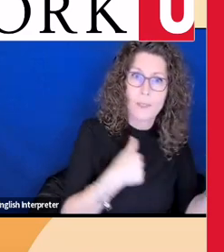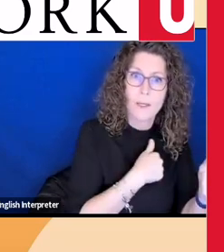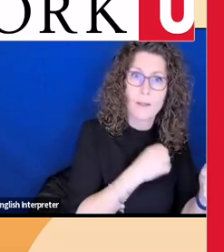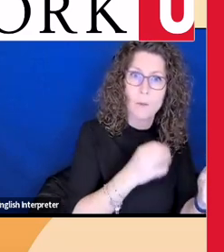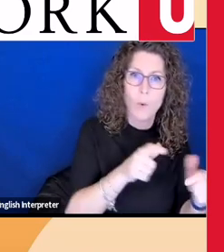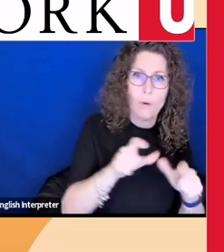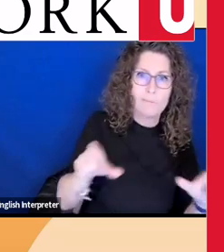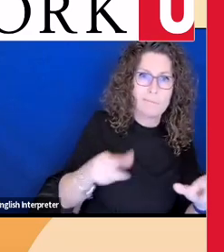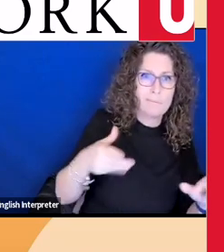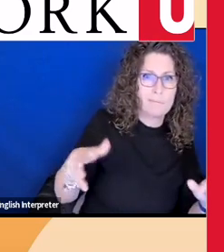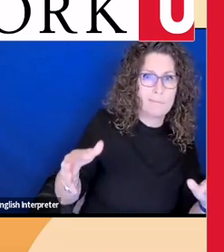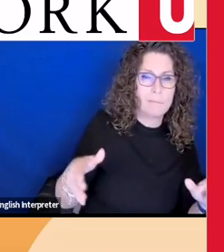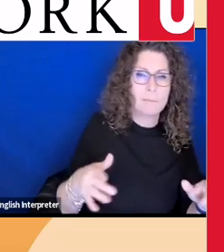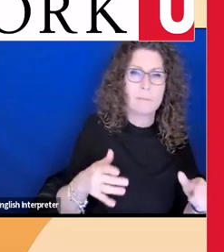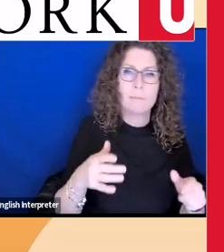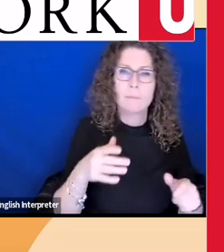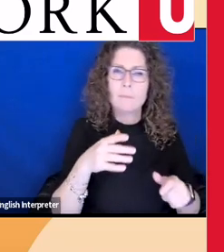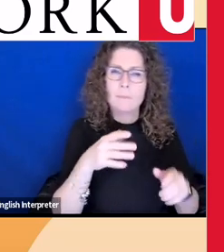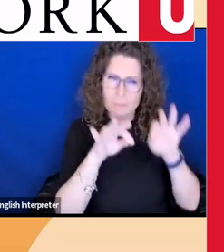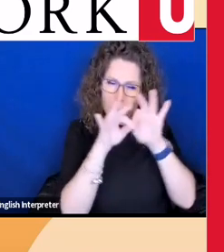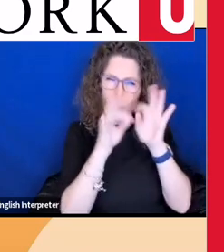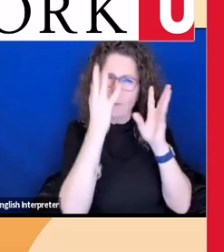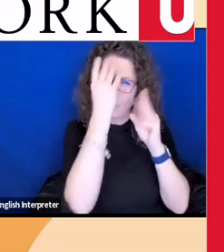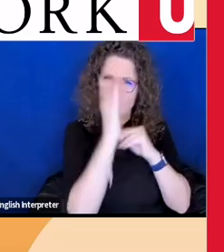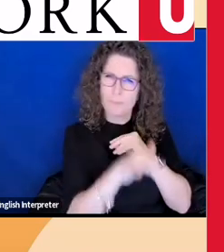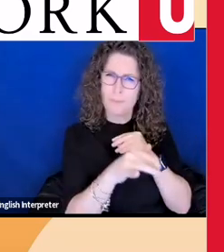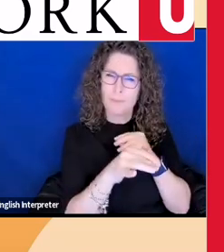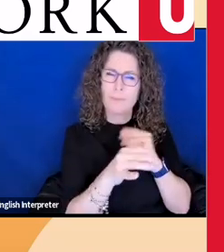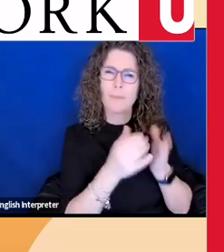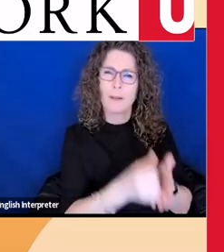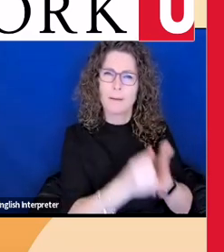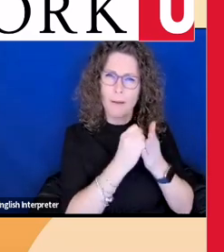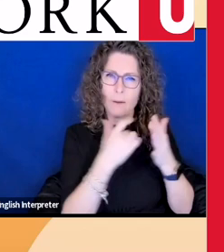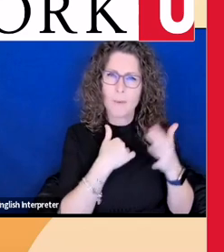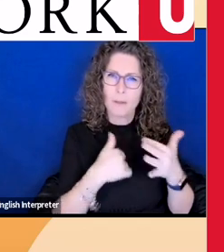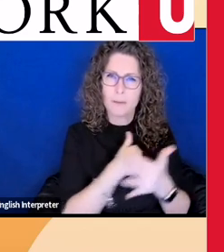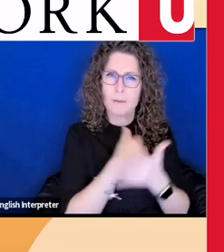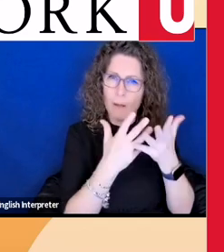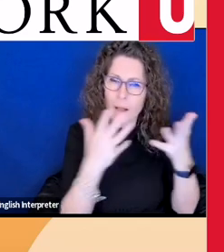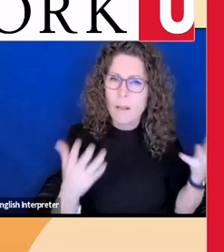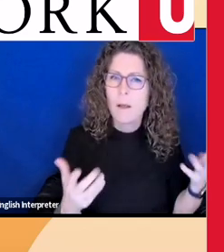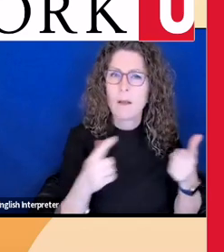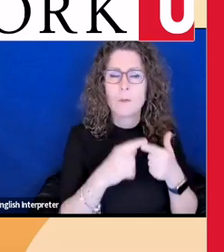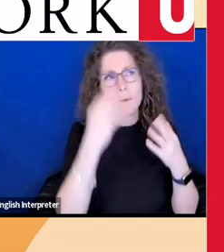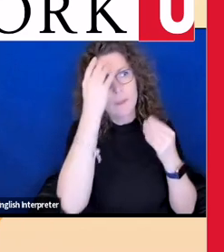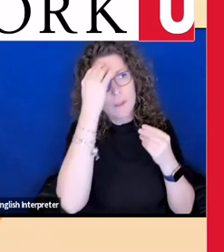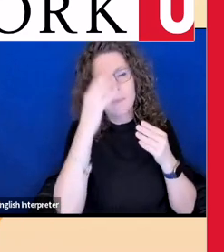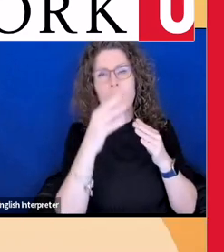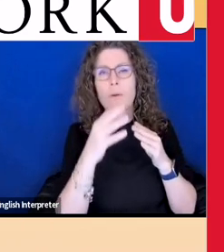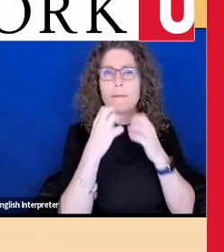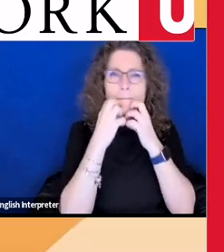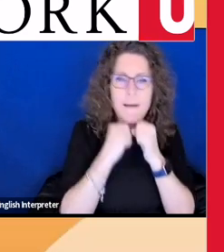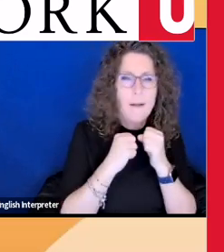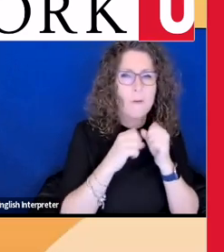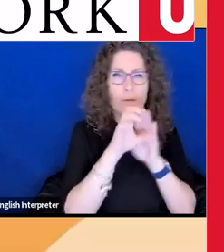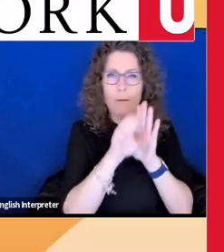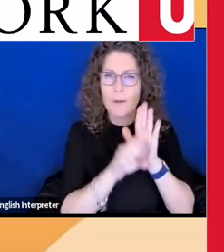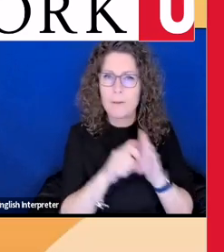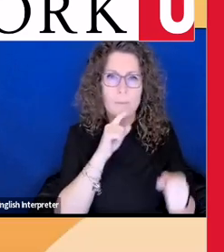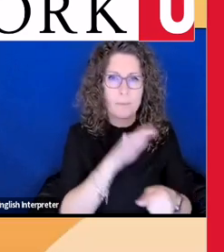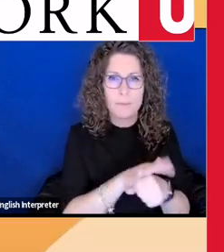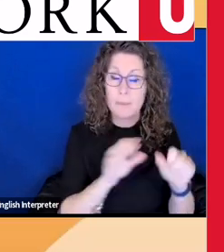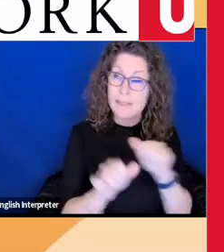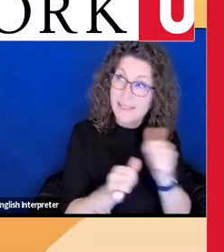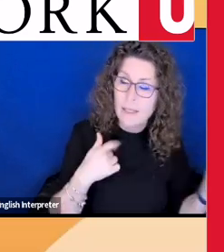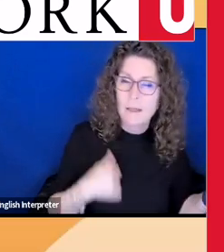These questions are helpful as we reflect on and articulate the values as well as the ethical and political commitments that lead any of us, regardless